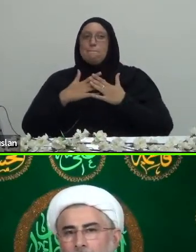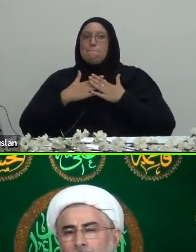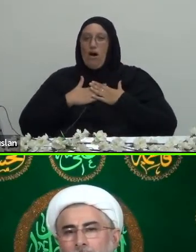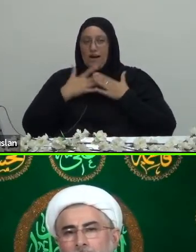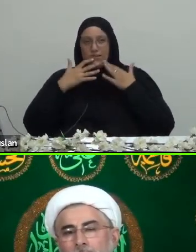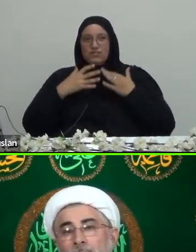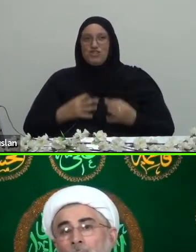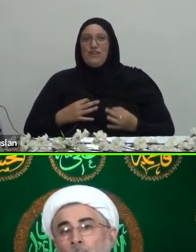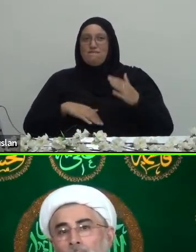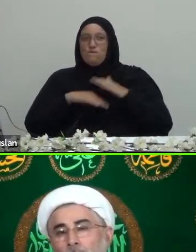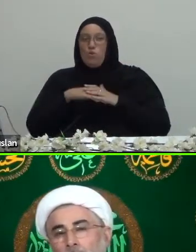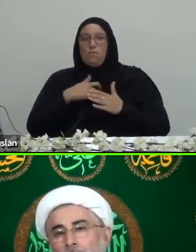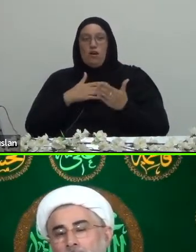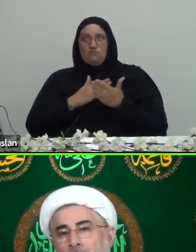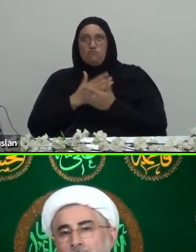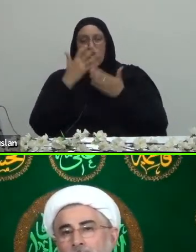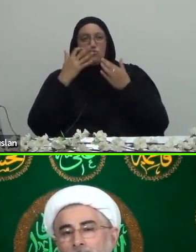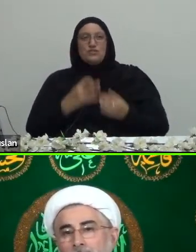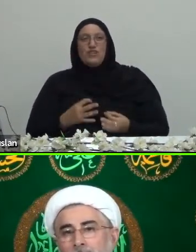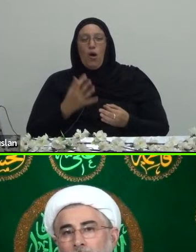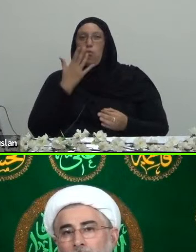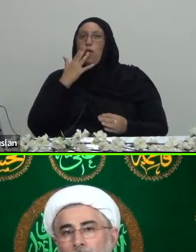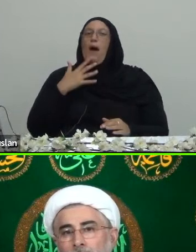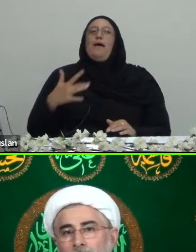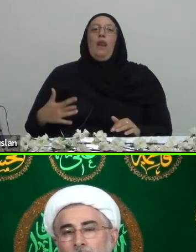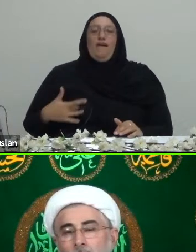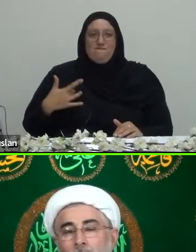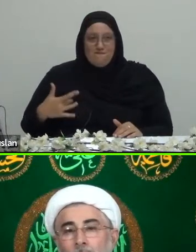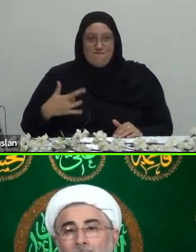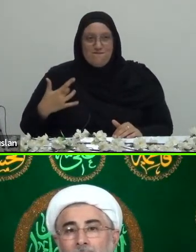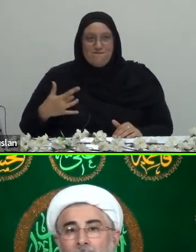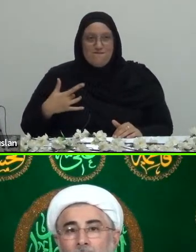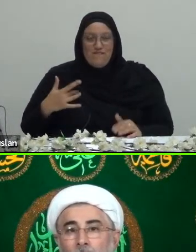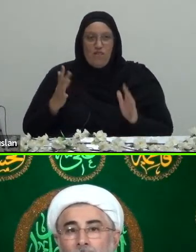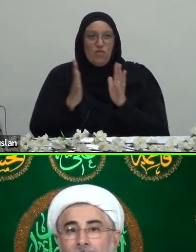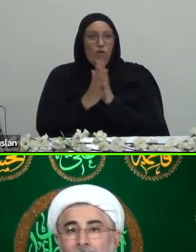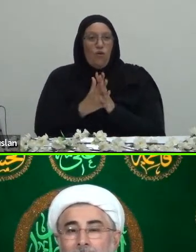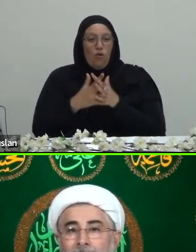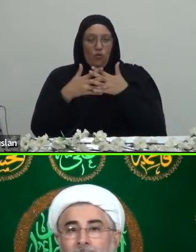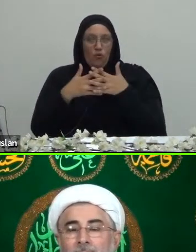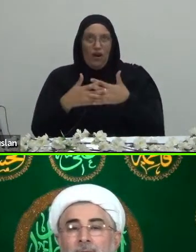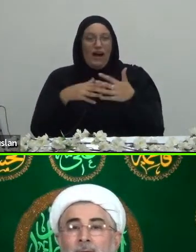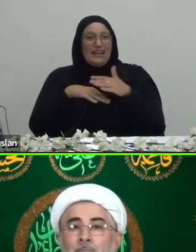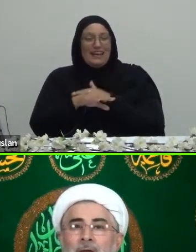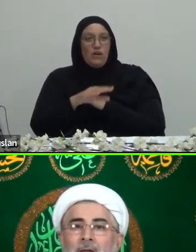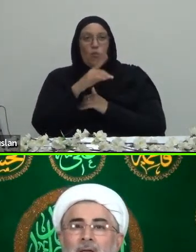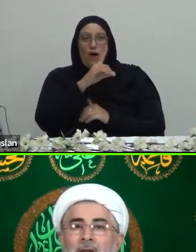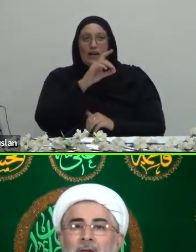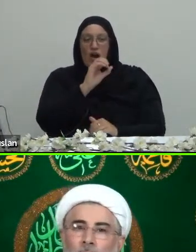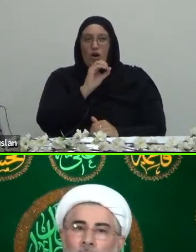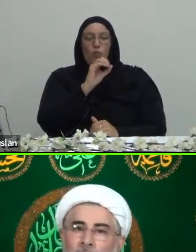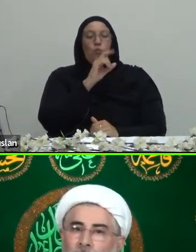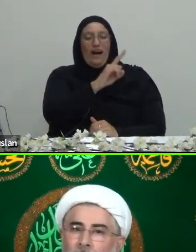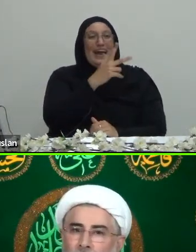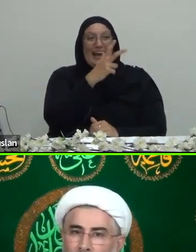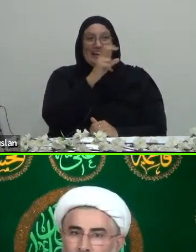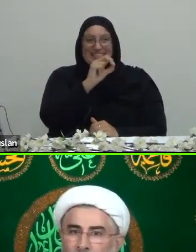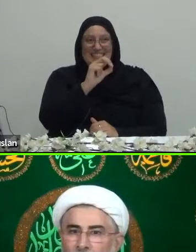divide accordingly. What Quran says, the ayah that I quoted from Surah Al-Baqarah, ayah 180, bil